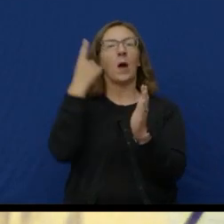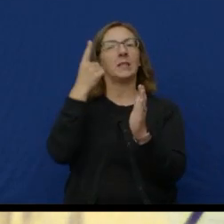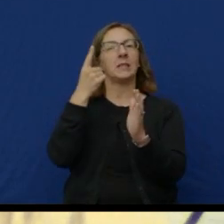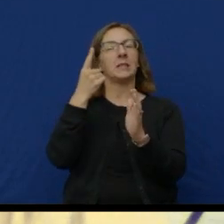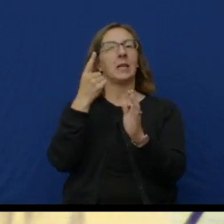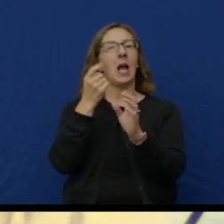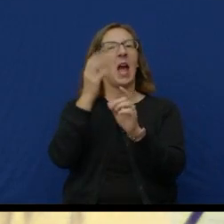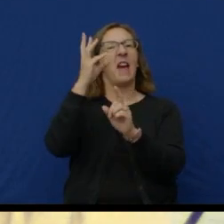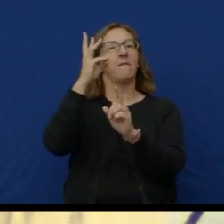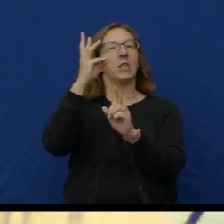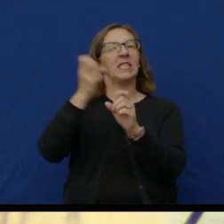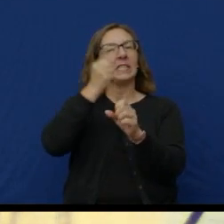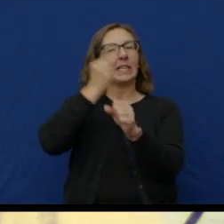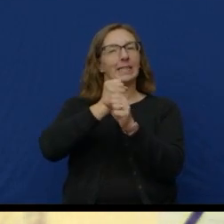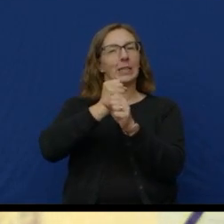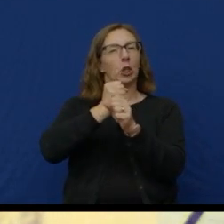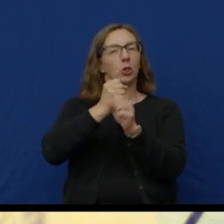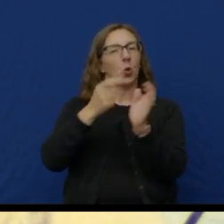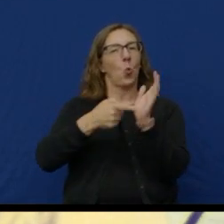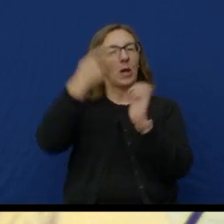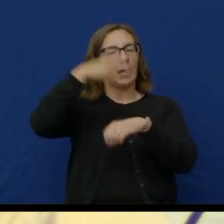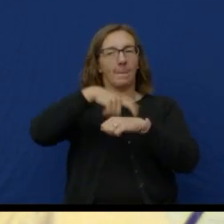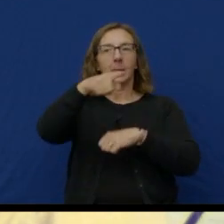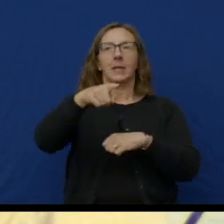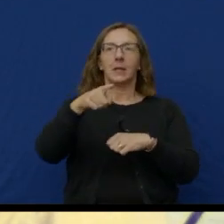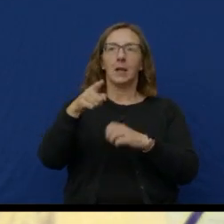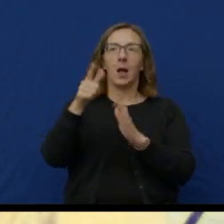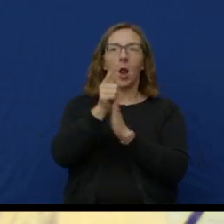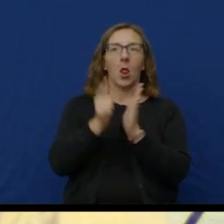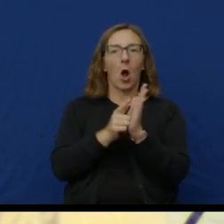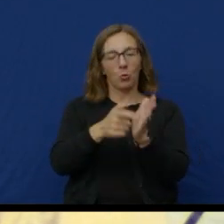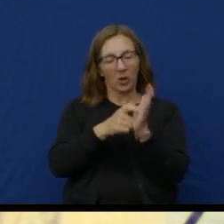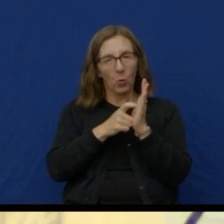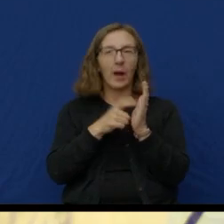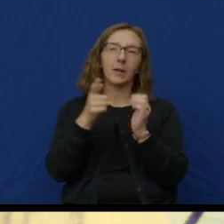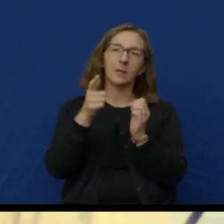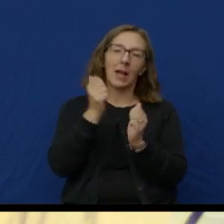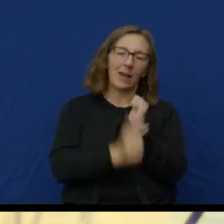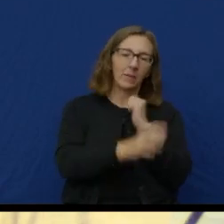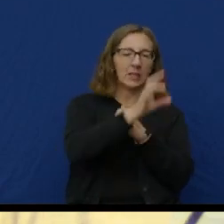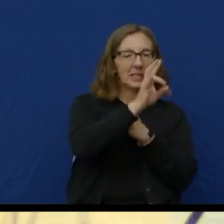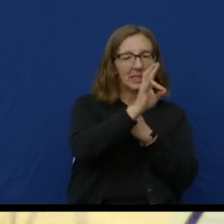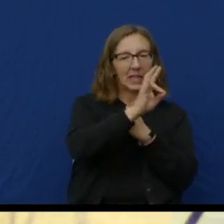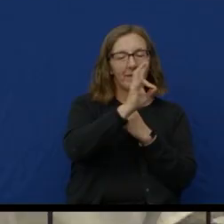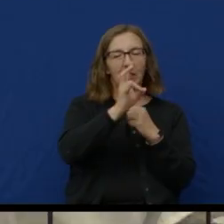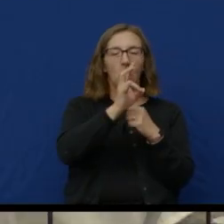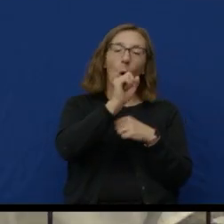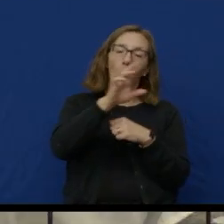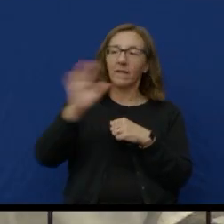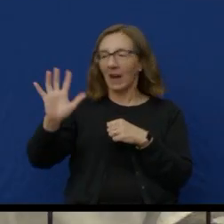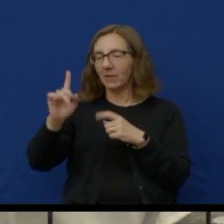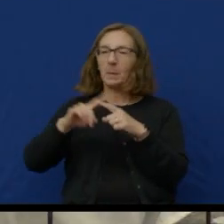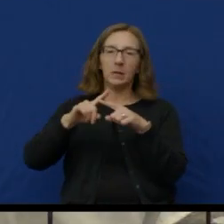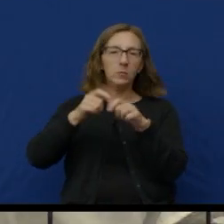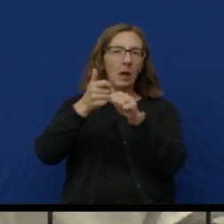years. The law requires it done to be at least every 5 years, but we line it up with bienniums.